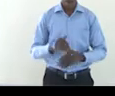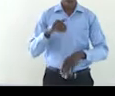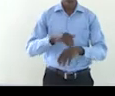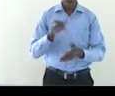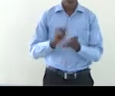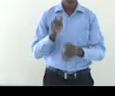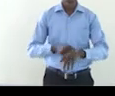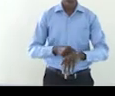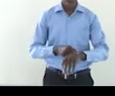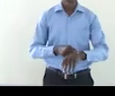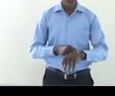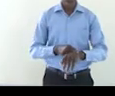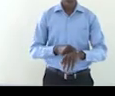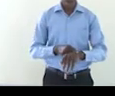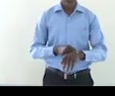At that time,